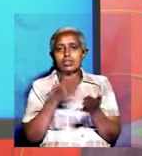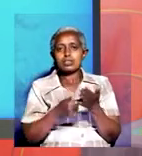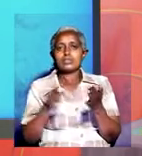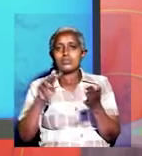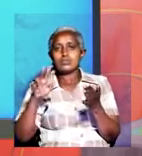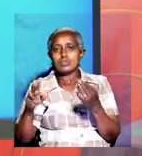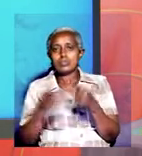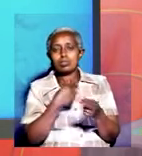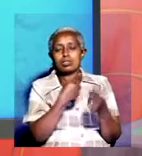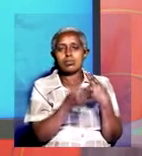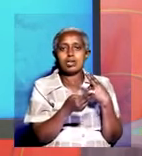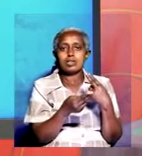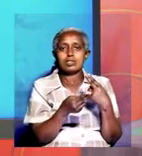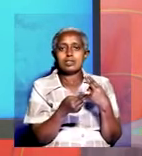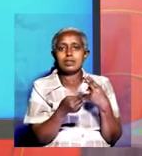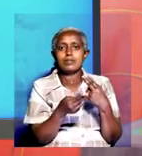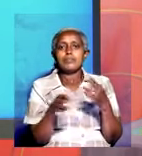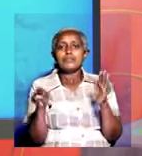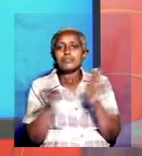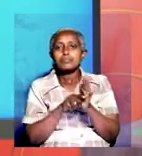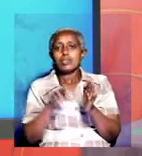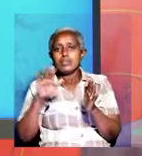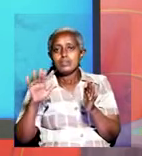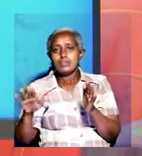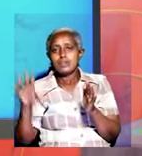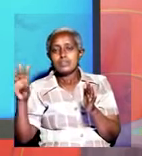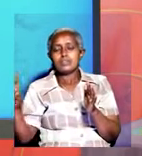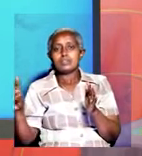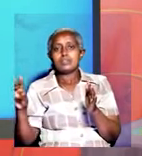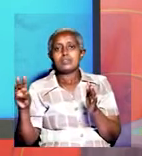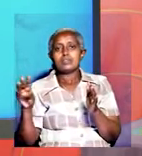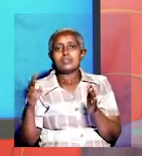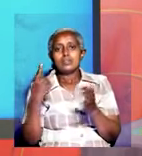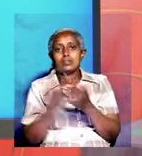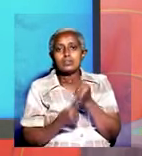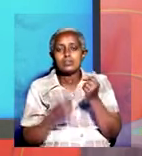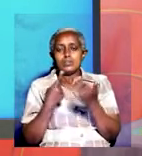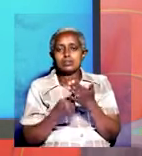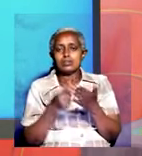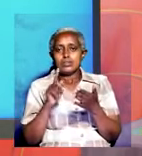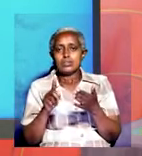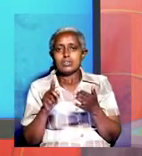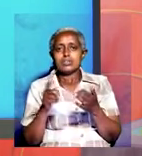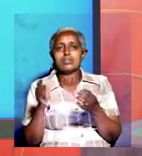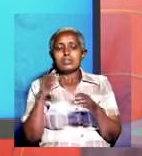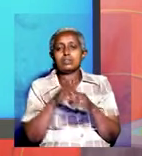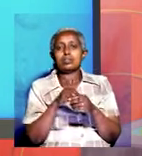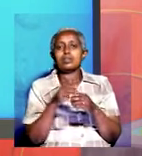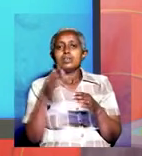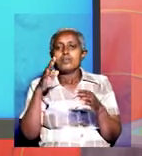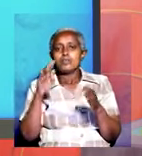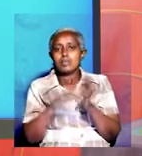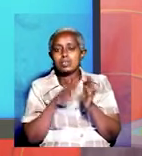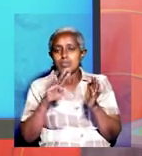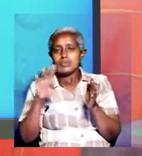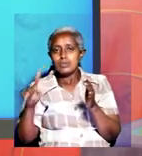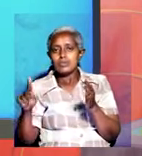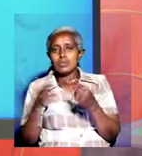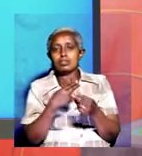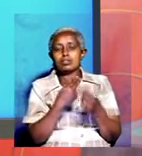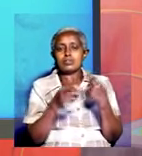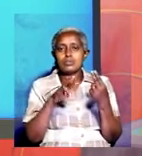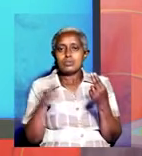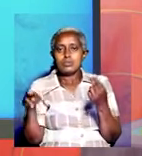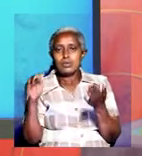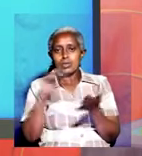2 3 multiplies minus 5 6. Not on this one. In turn, minus 4 1 multiplies this row.